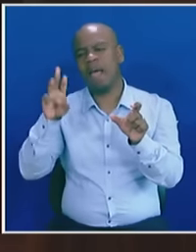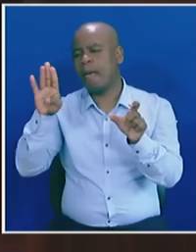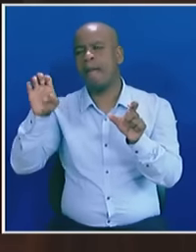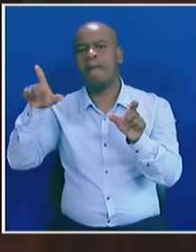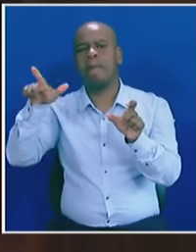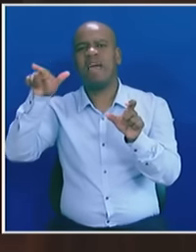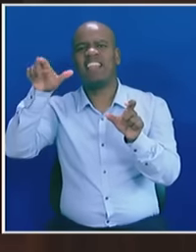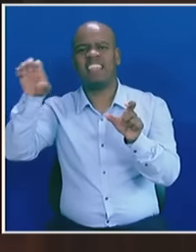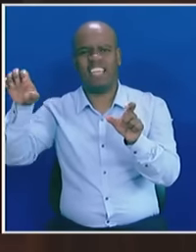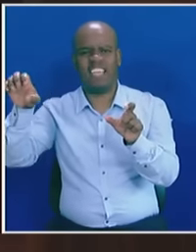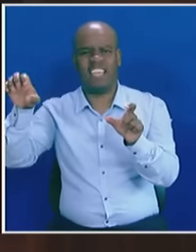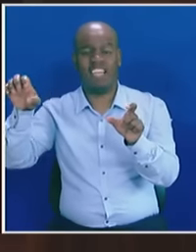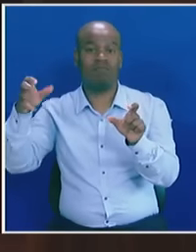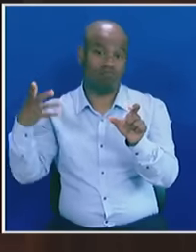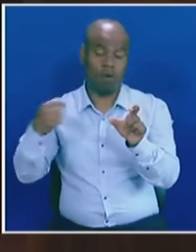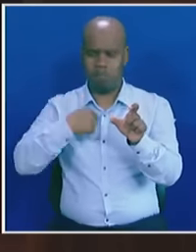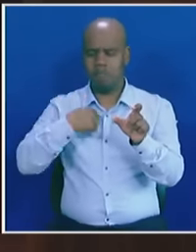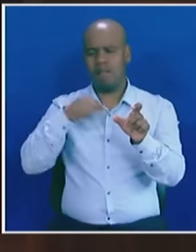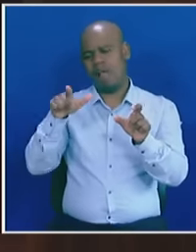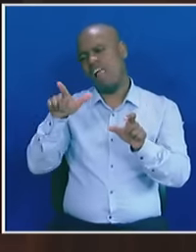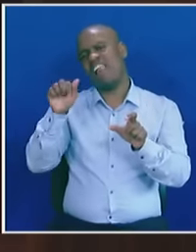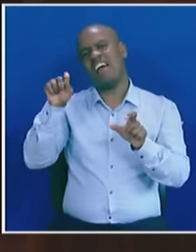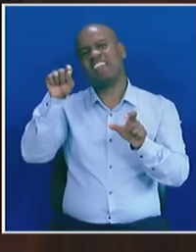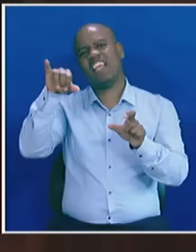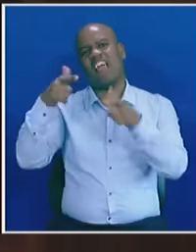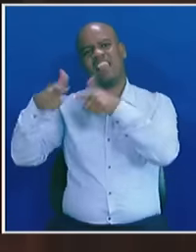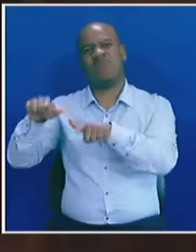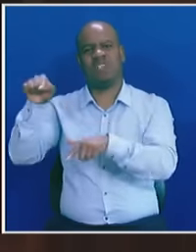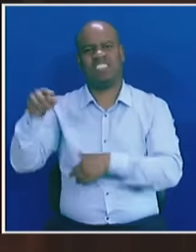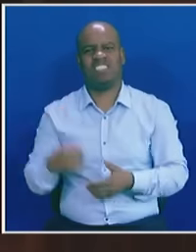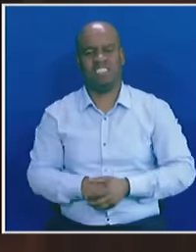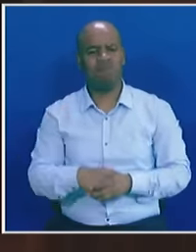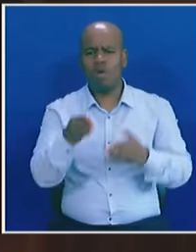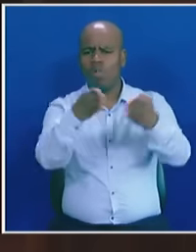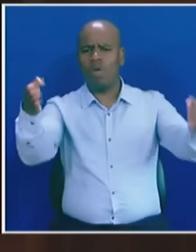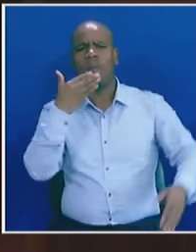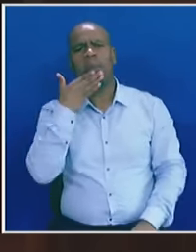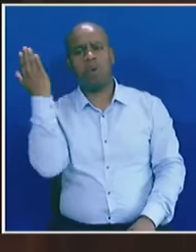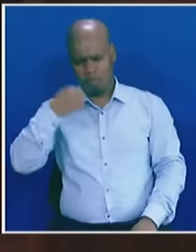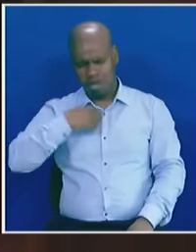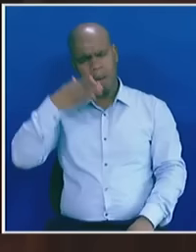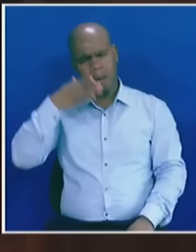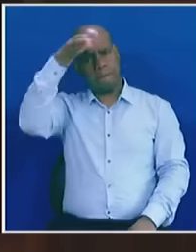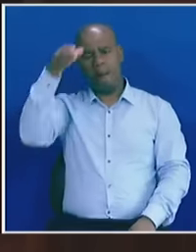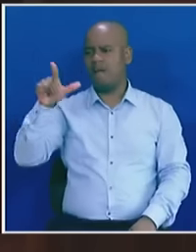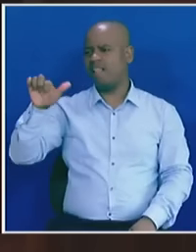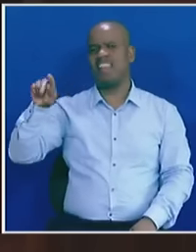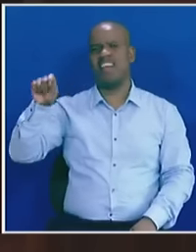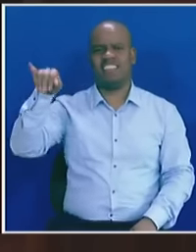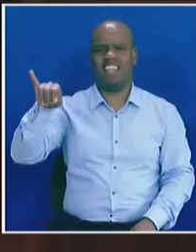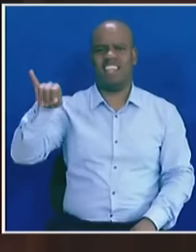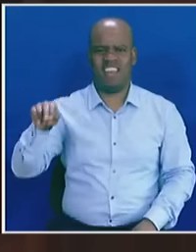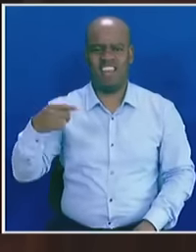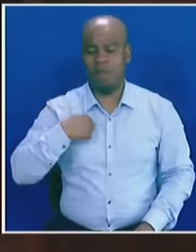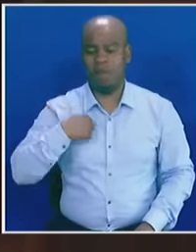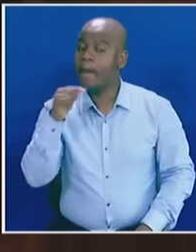was brilliant in Latin. That comrade there knows nothing about Latin, I'm sure. He would never have known